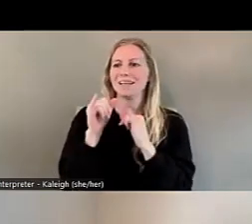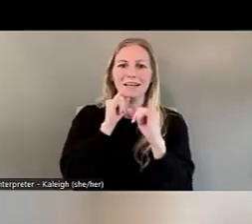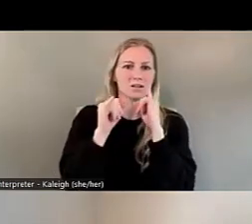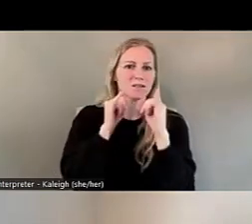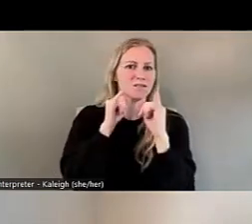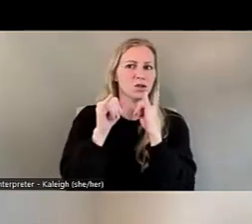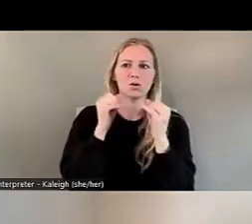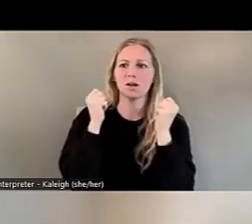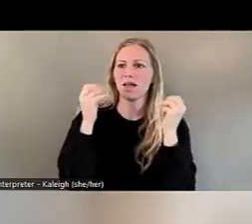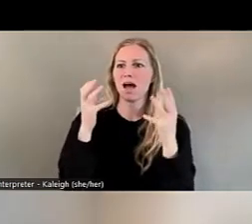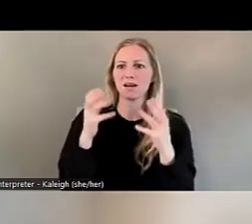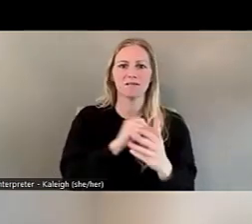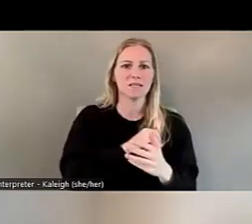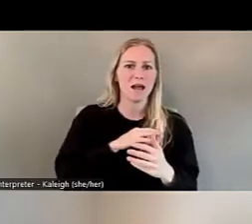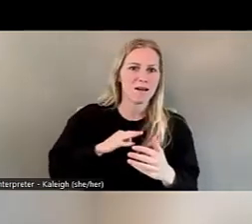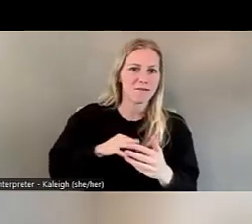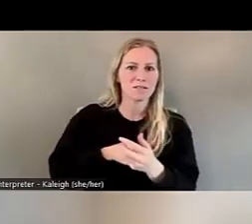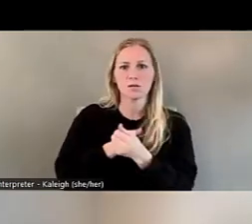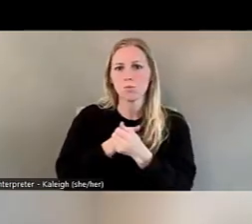staff.